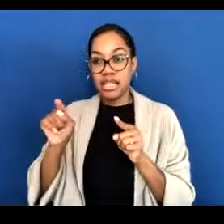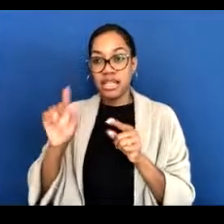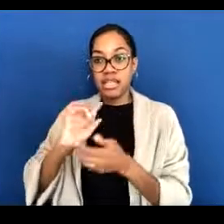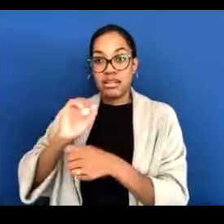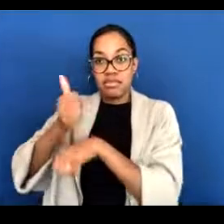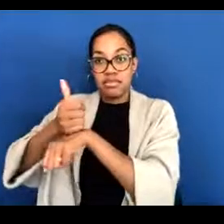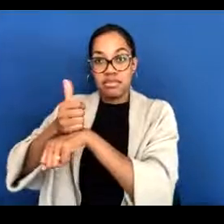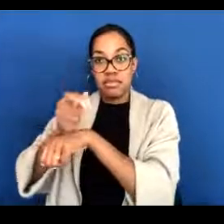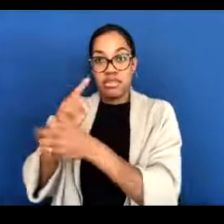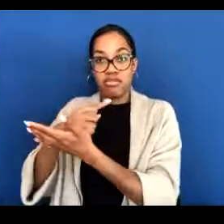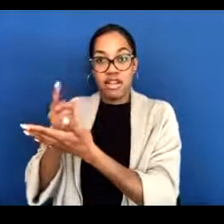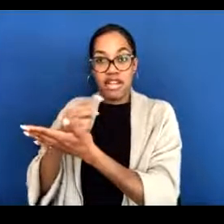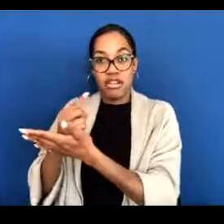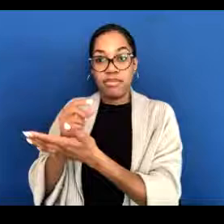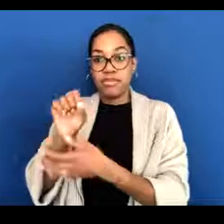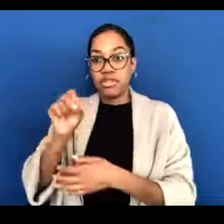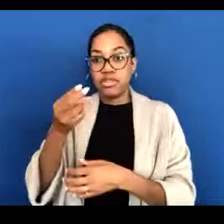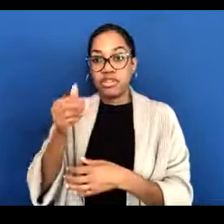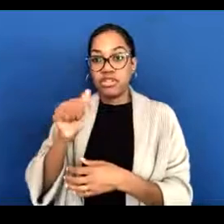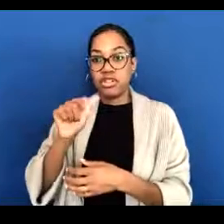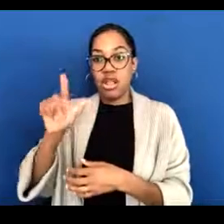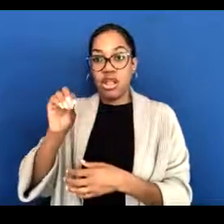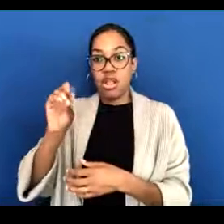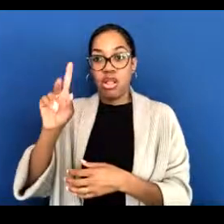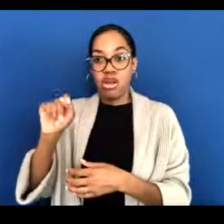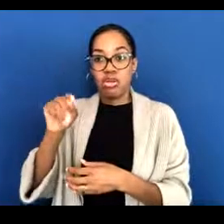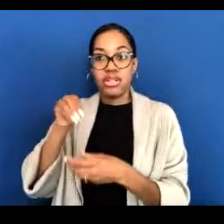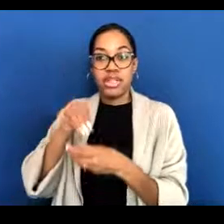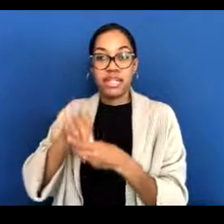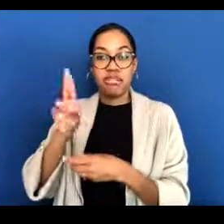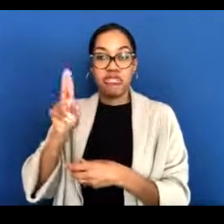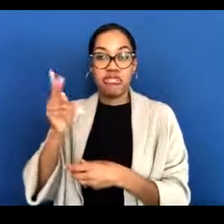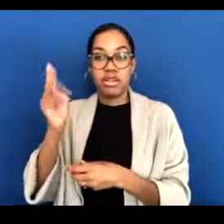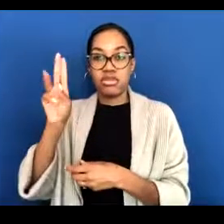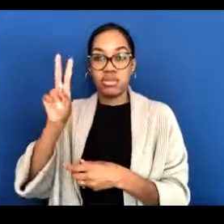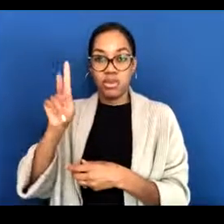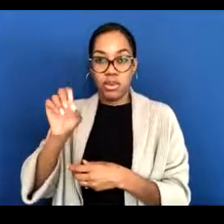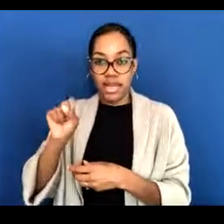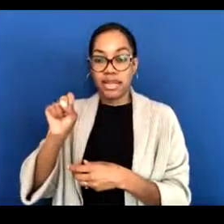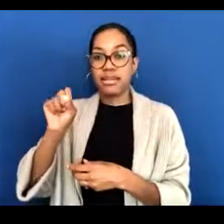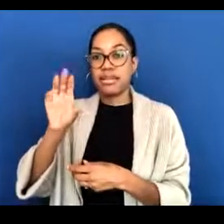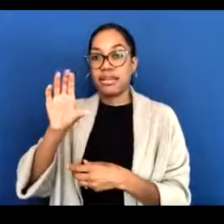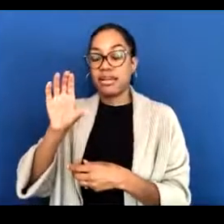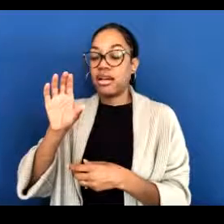Brunswick County. And from that vantage point there, it's able to see the weather that occurs across